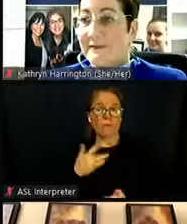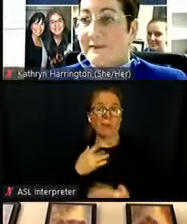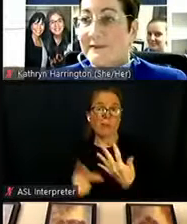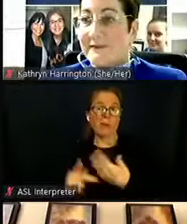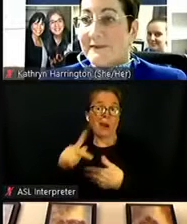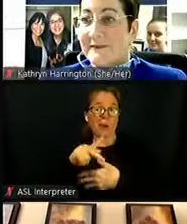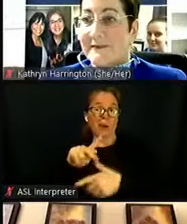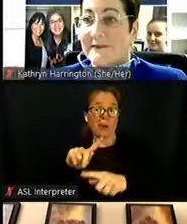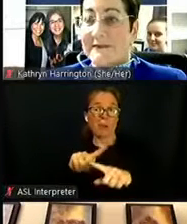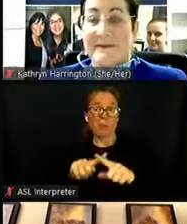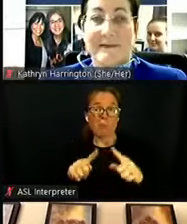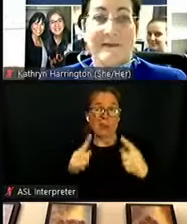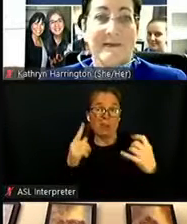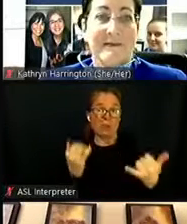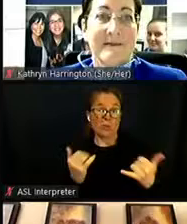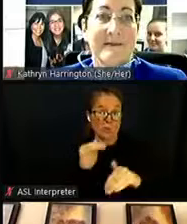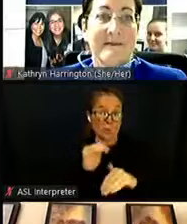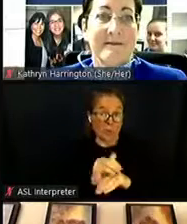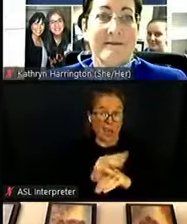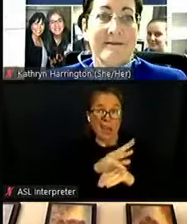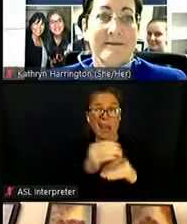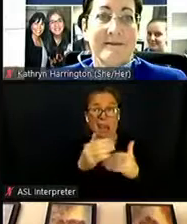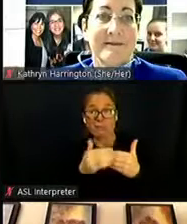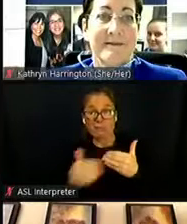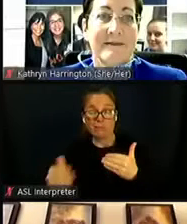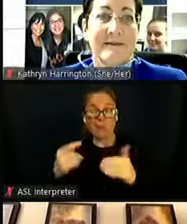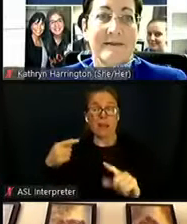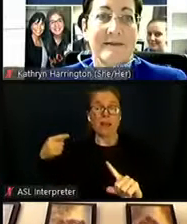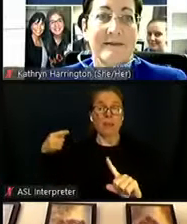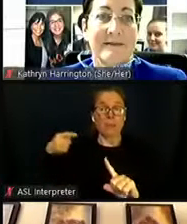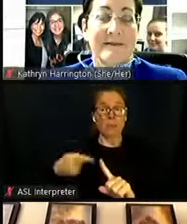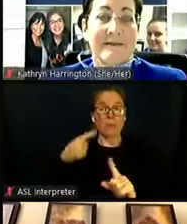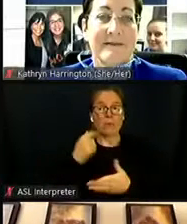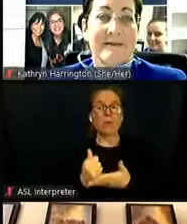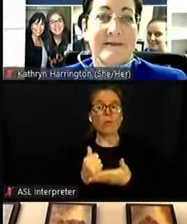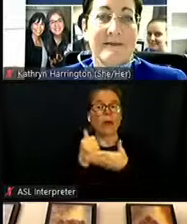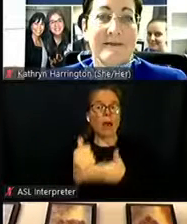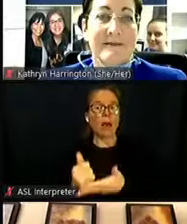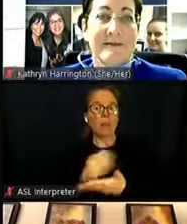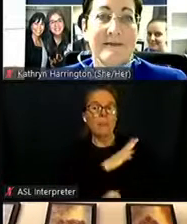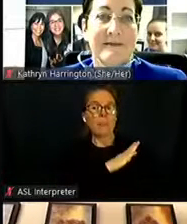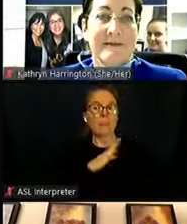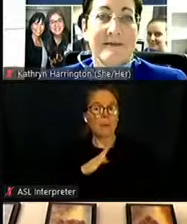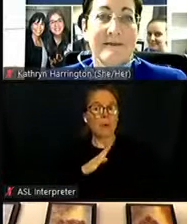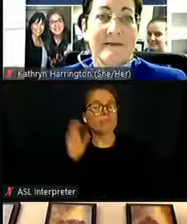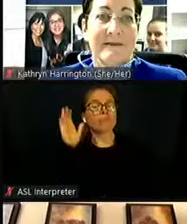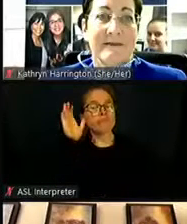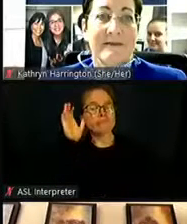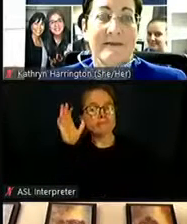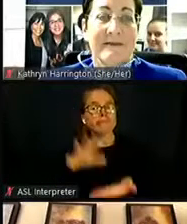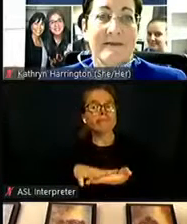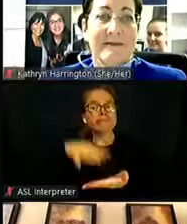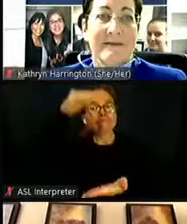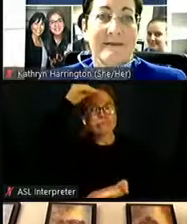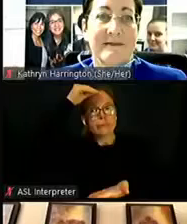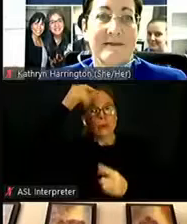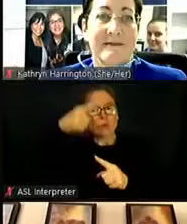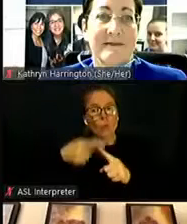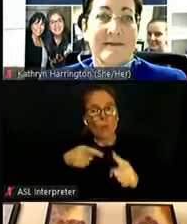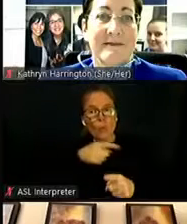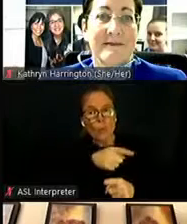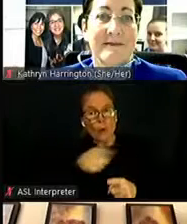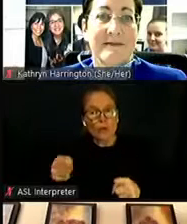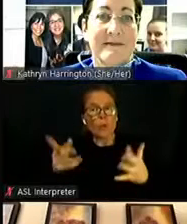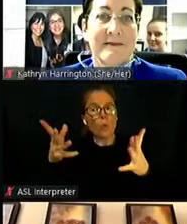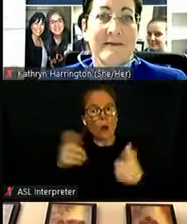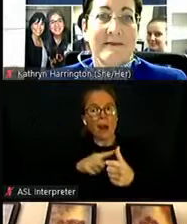3 sessions after this is intended to help provide the board insight into your community need as they consider direction for budget